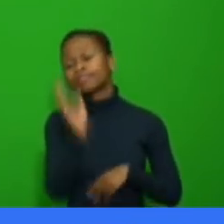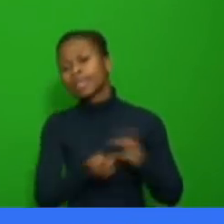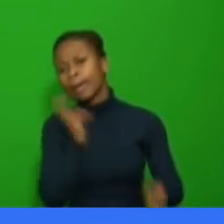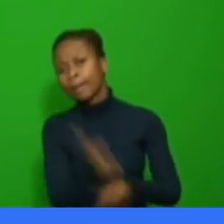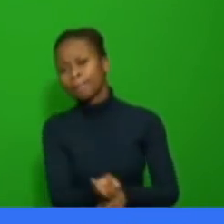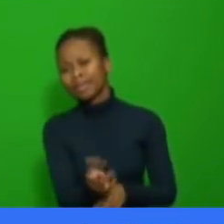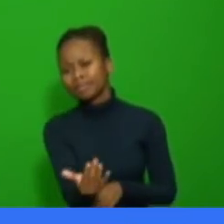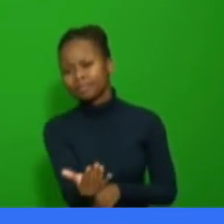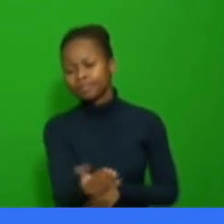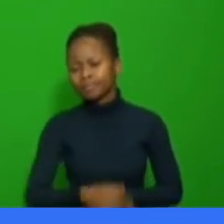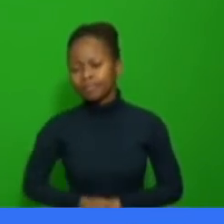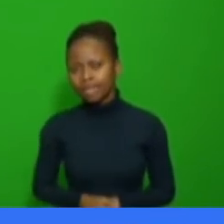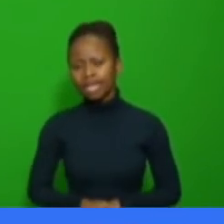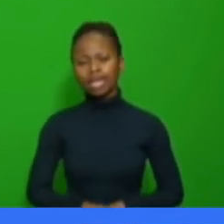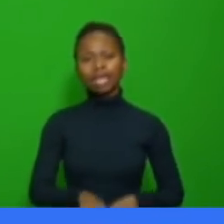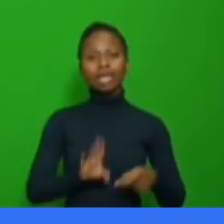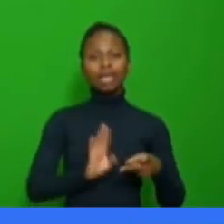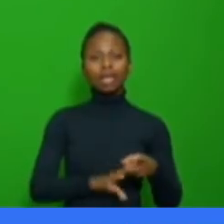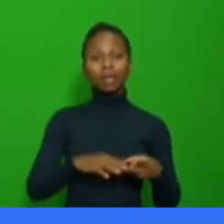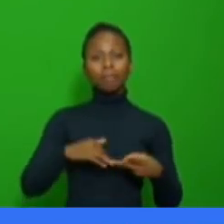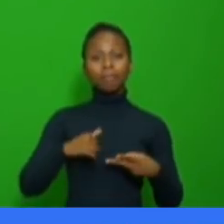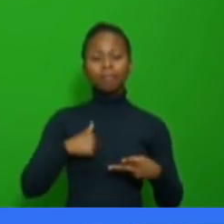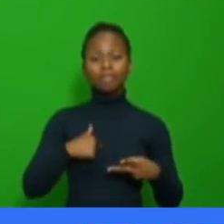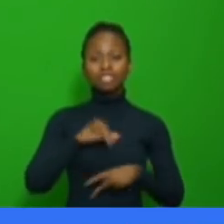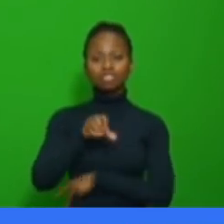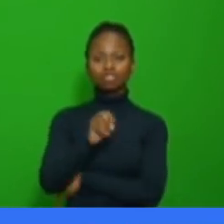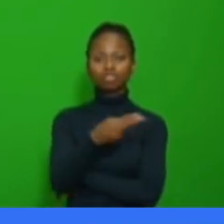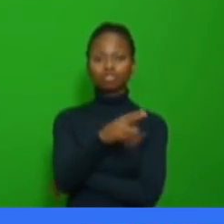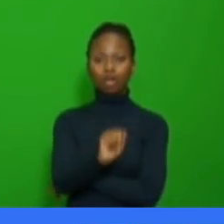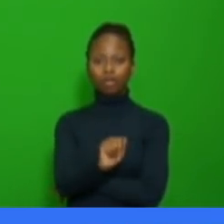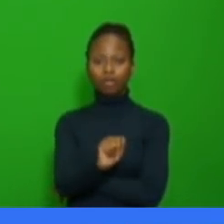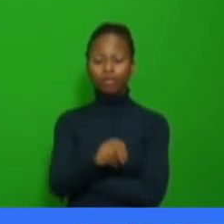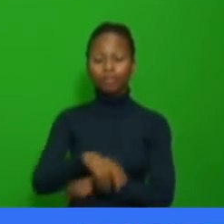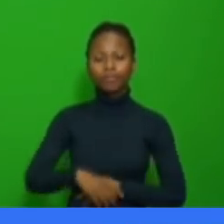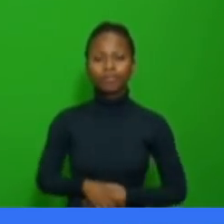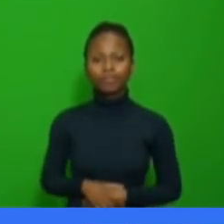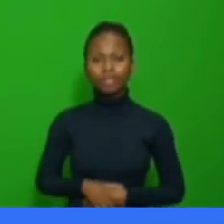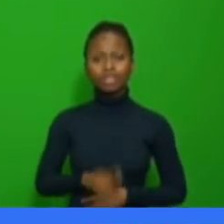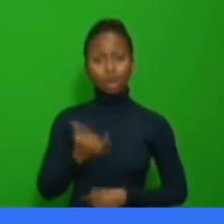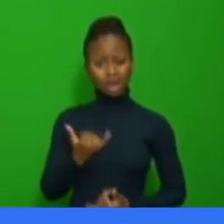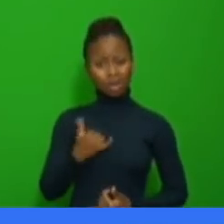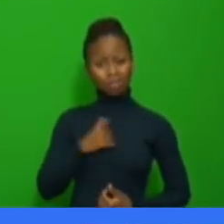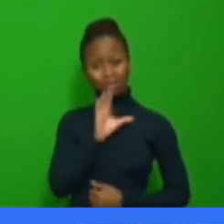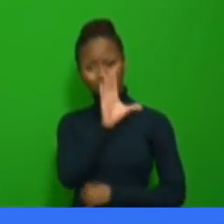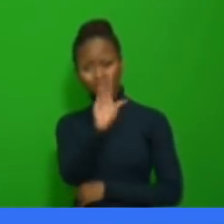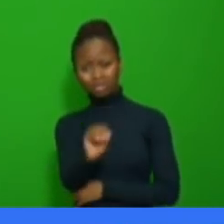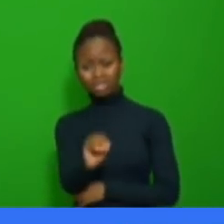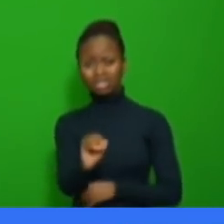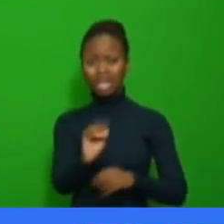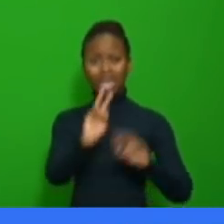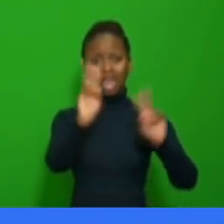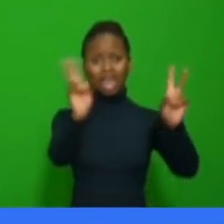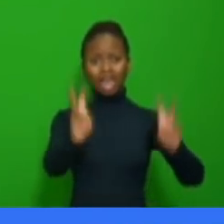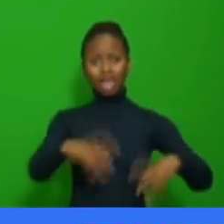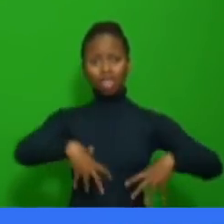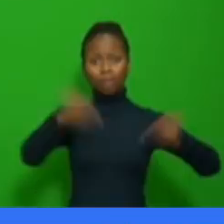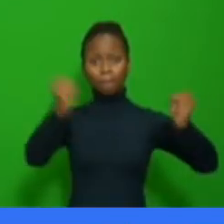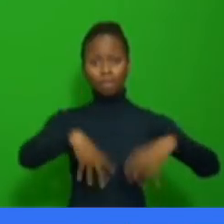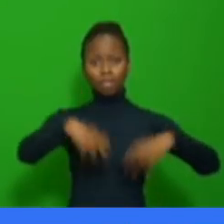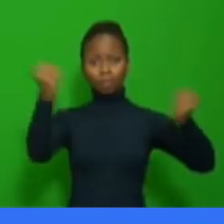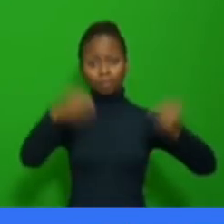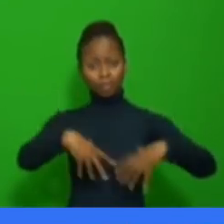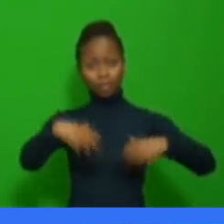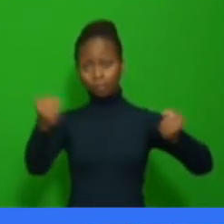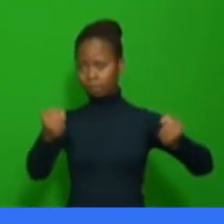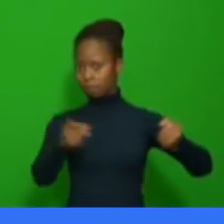John McCrory, Bloomberg News. Could you discuss how significant was Eskom and its load shedding to the